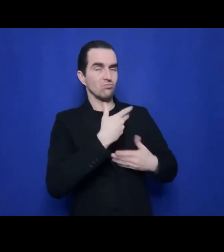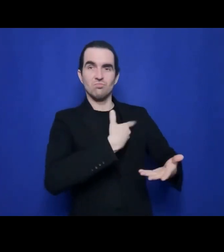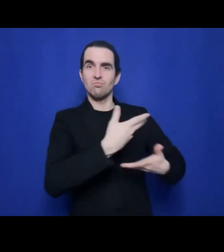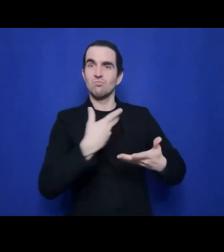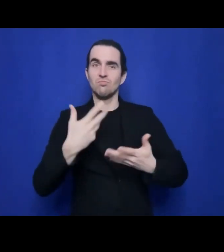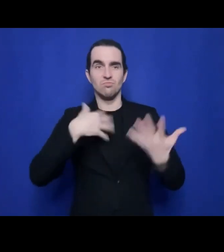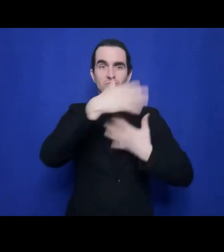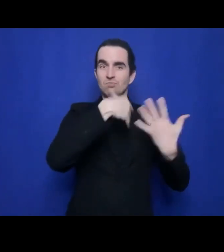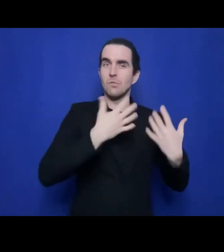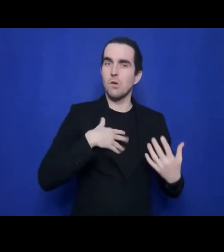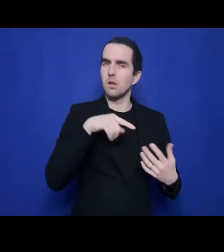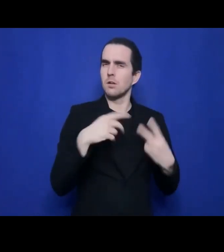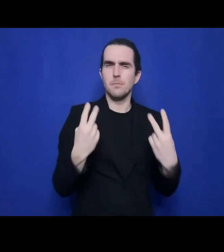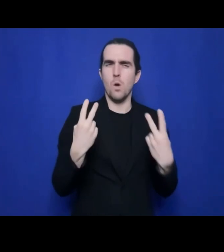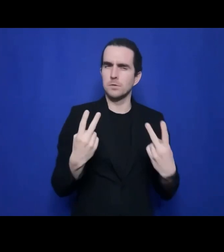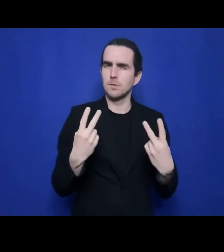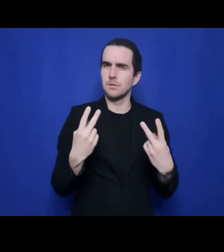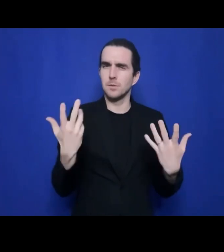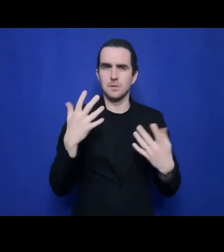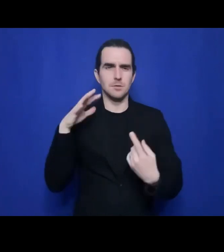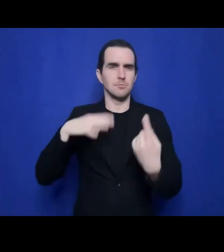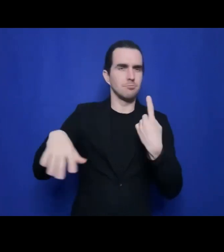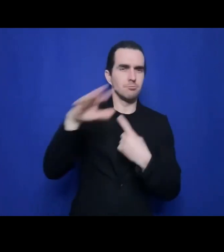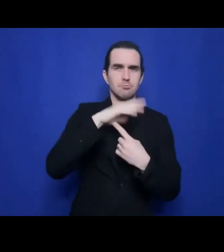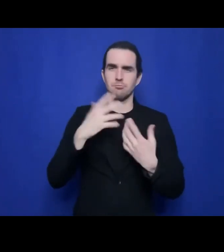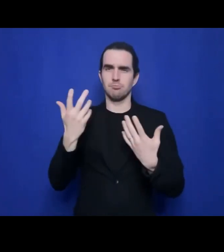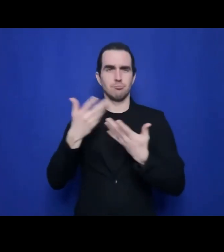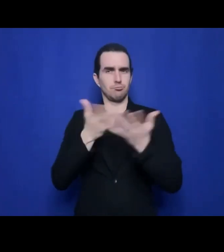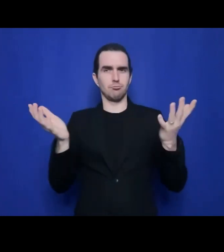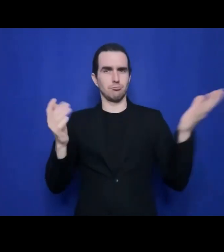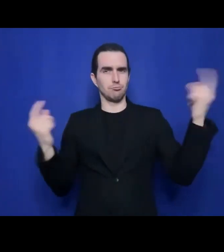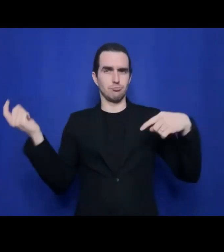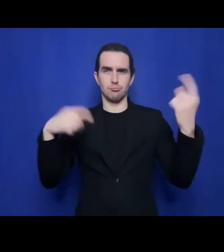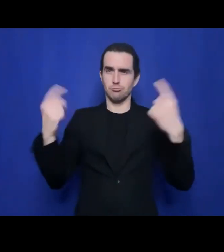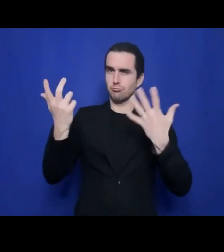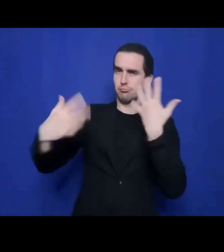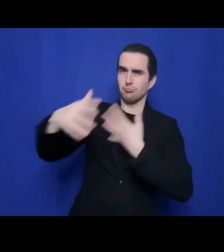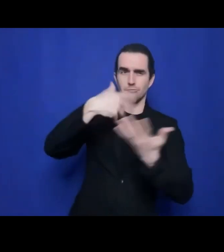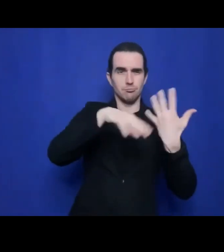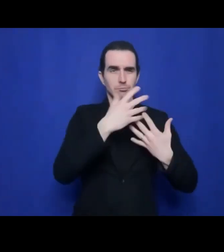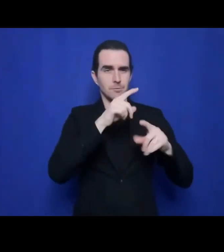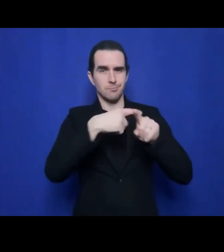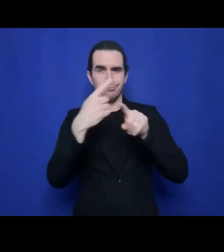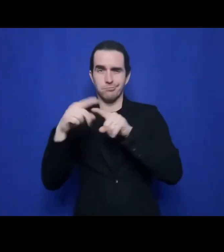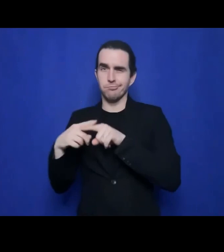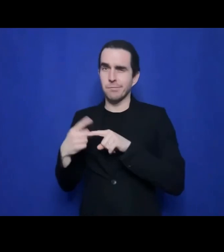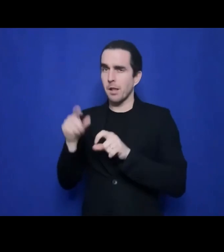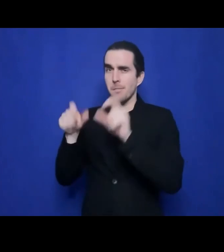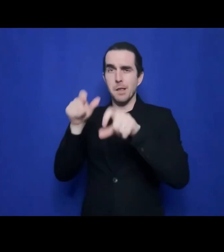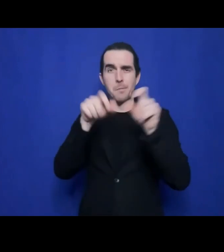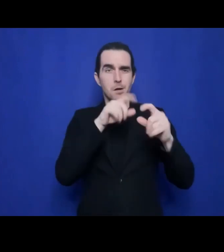kinds, women with disabilities, young women, children, teenagers, people